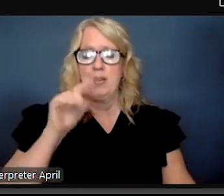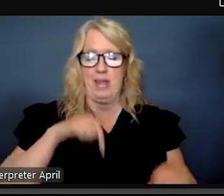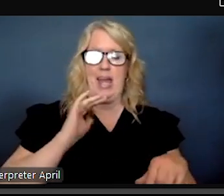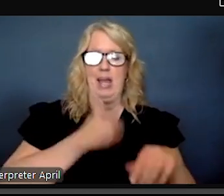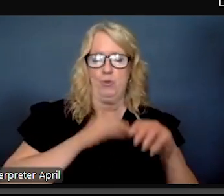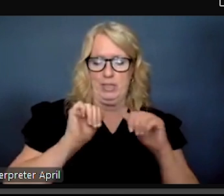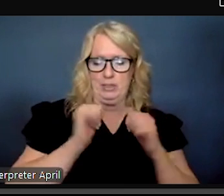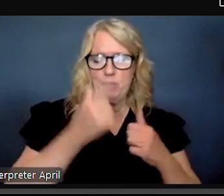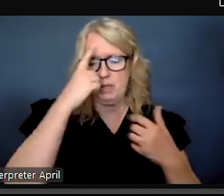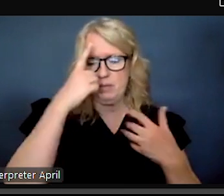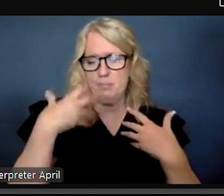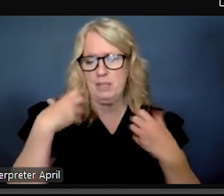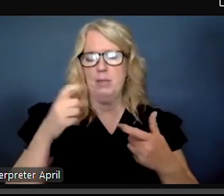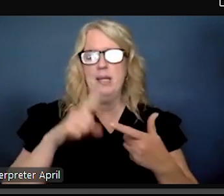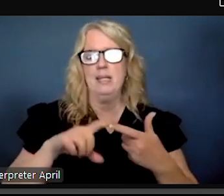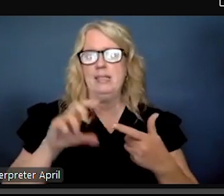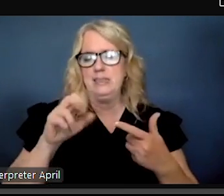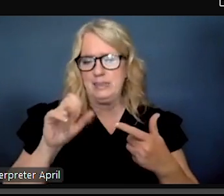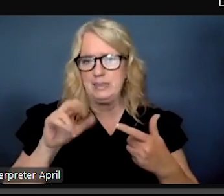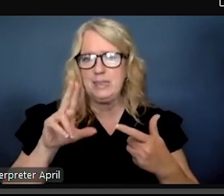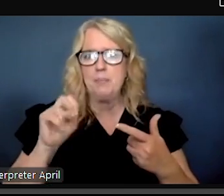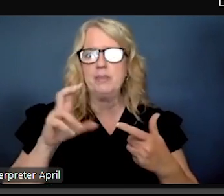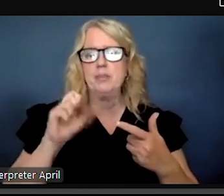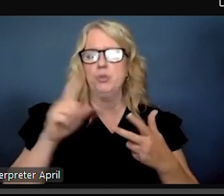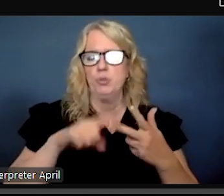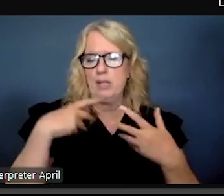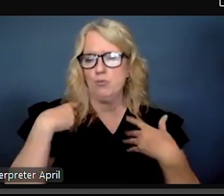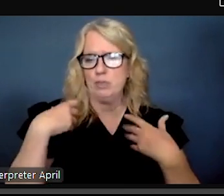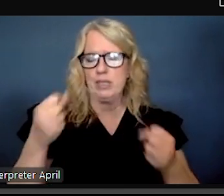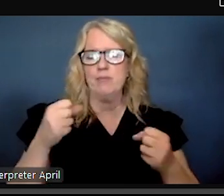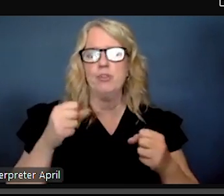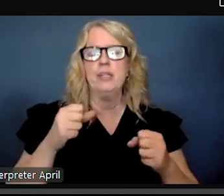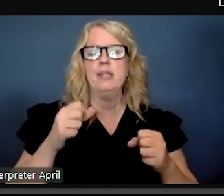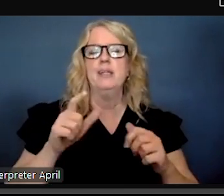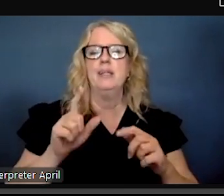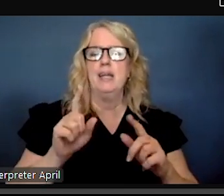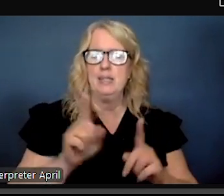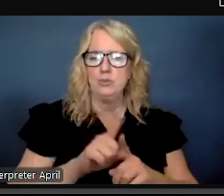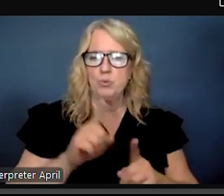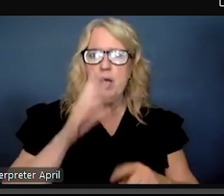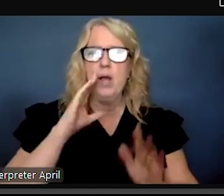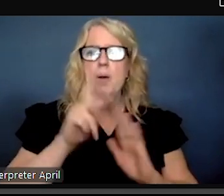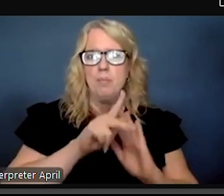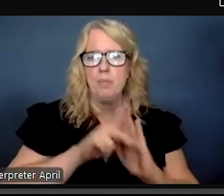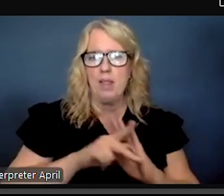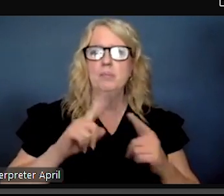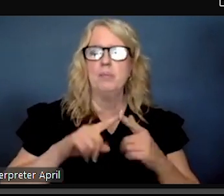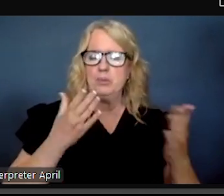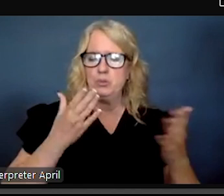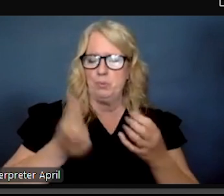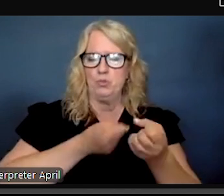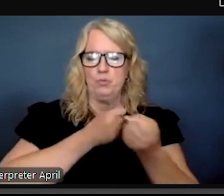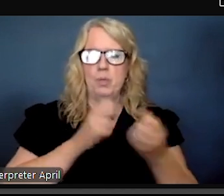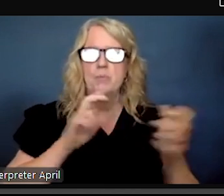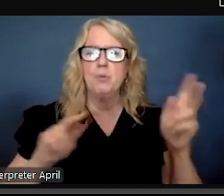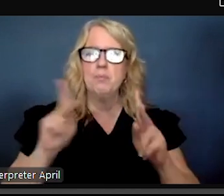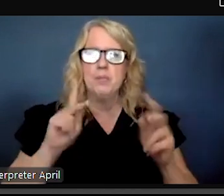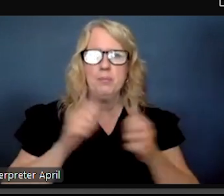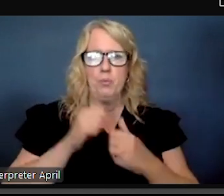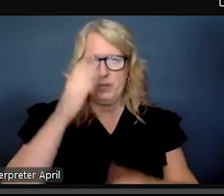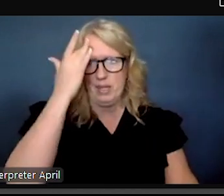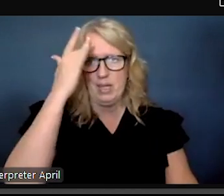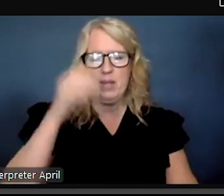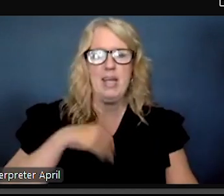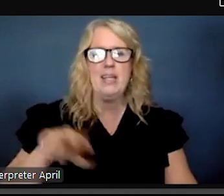has mental health, substance use treatment, prevention, and recovery, as well as policy services and supports for people with intellectual and